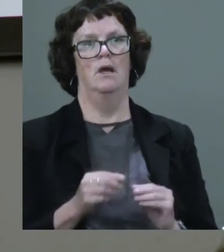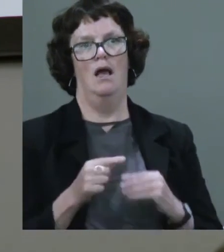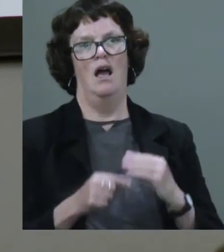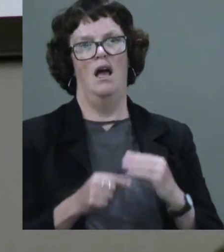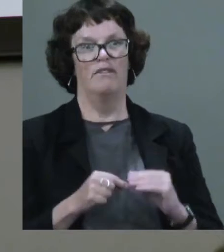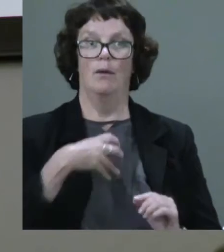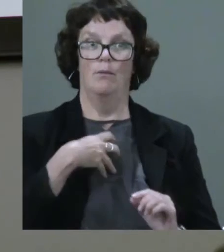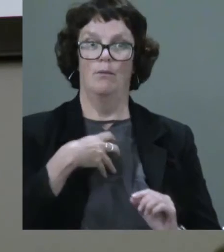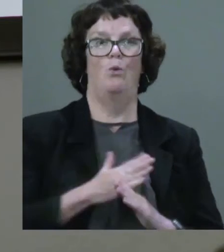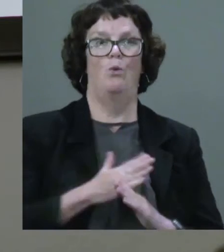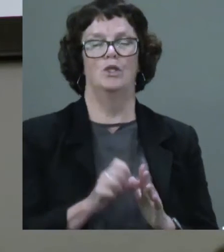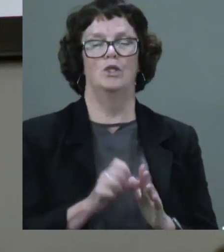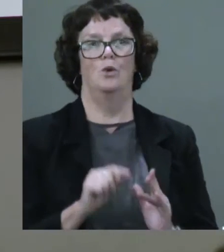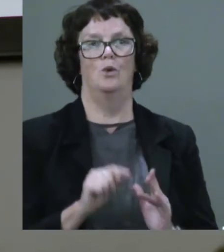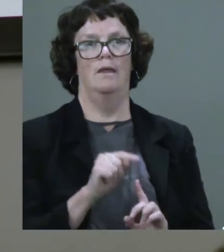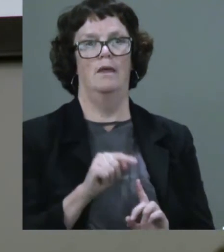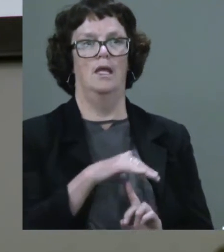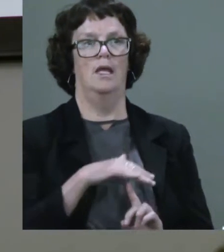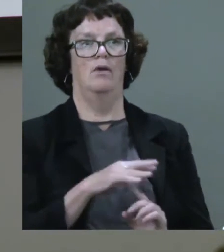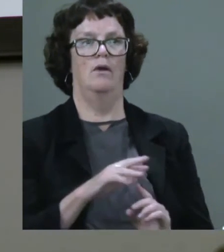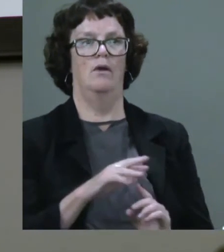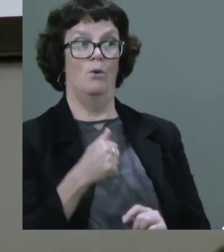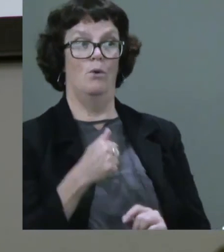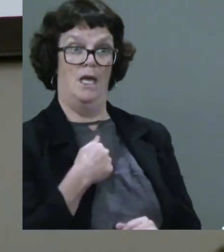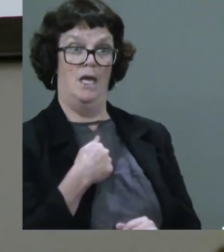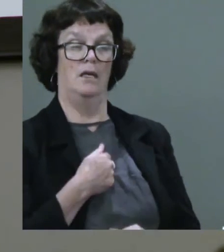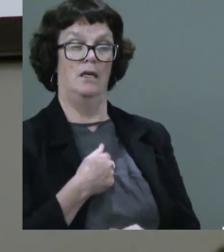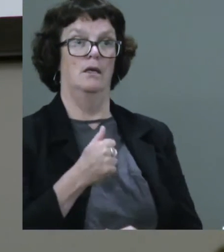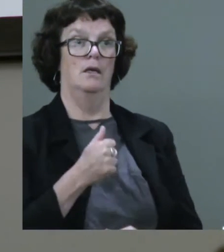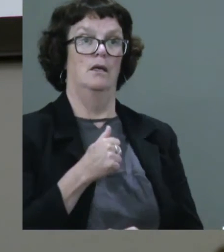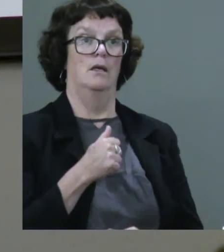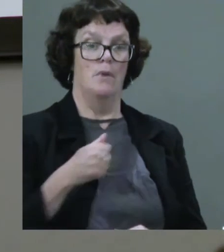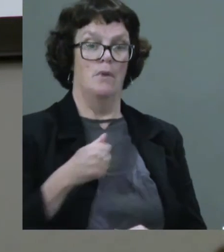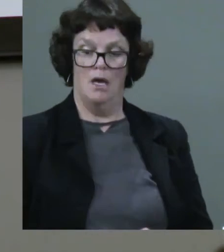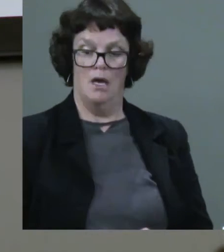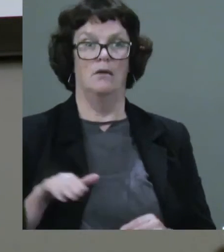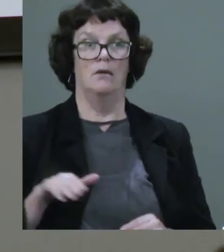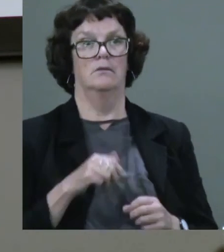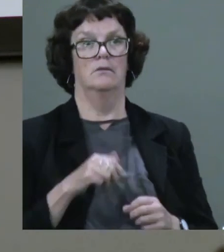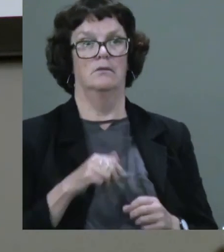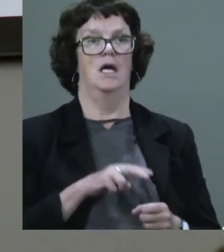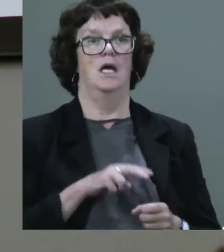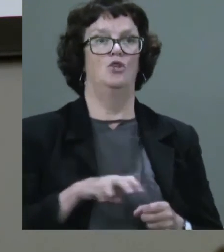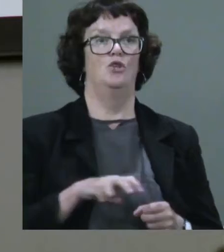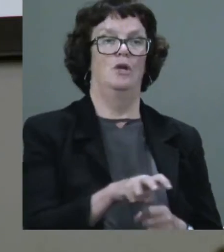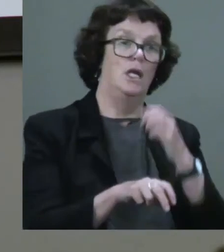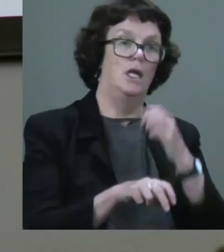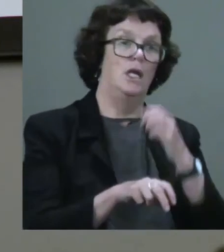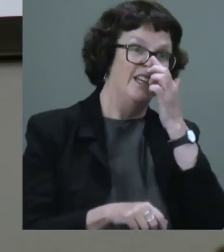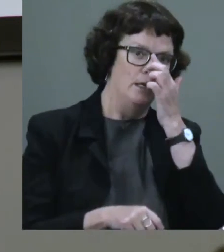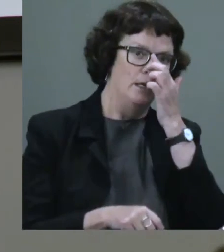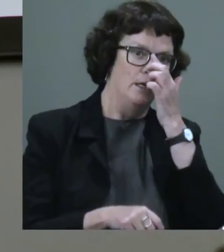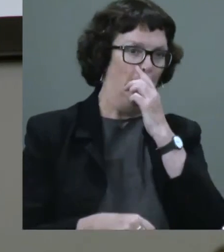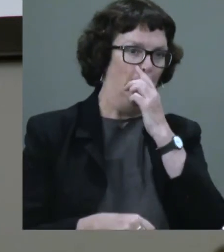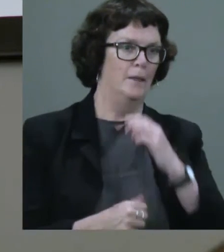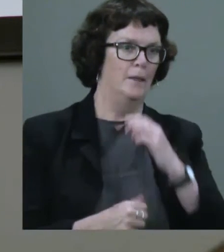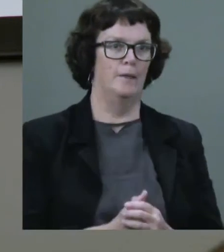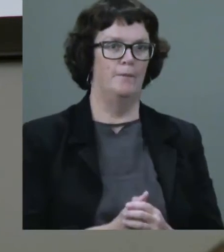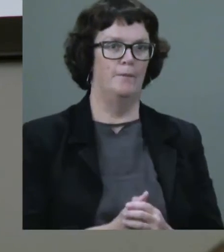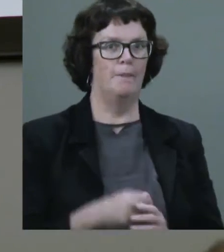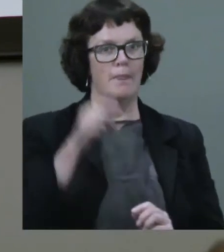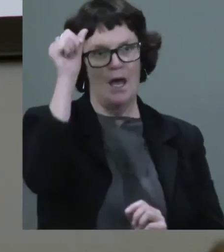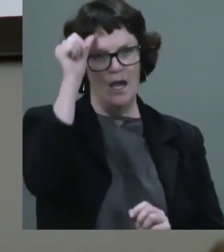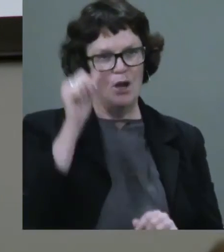do. So for me, as far as where I come from and my journey, and I know most of